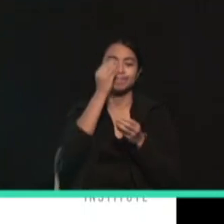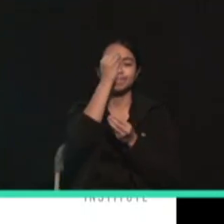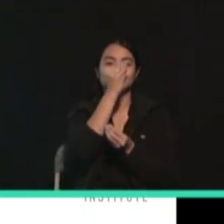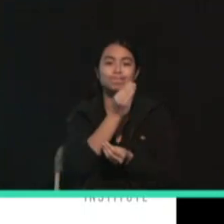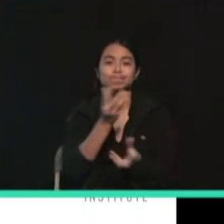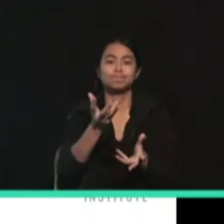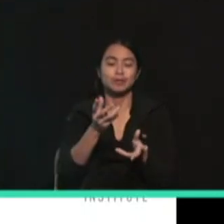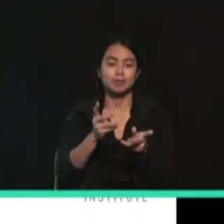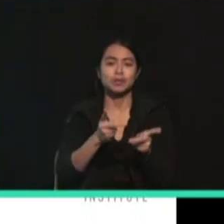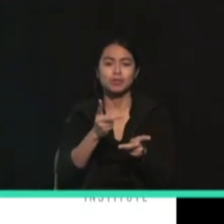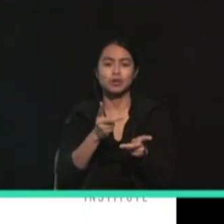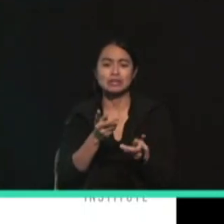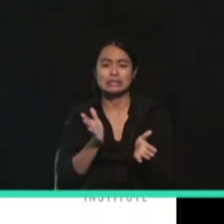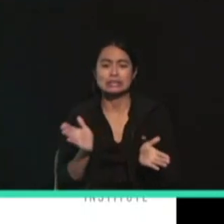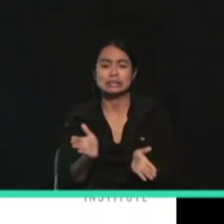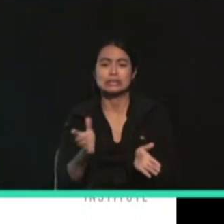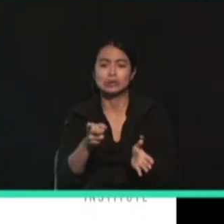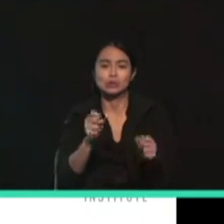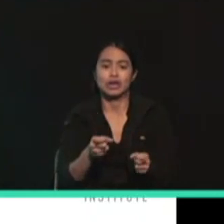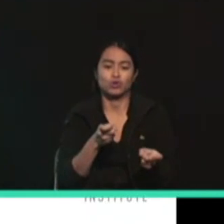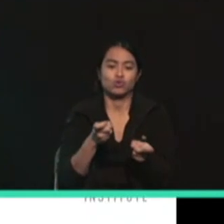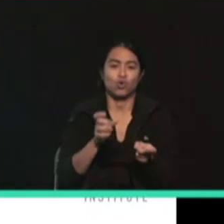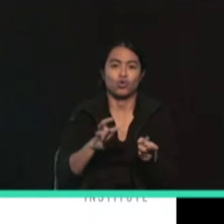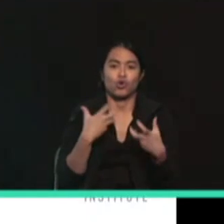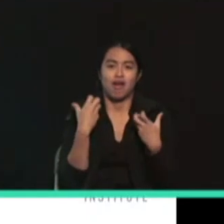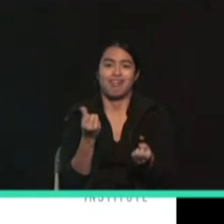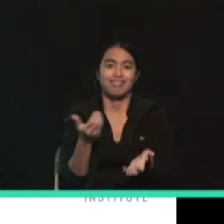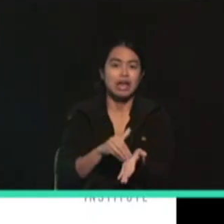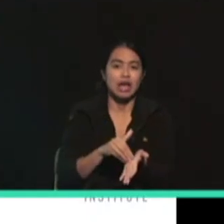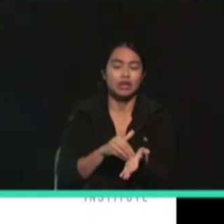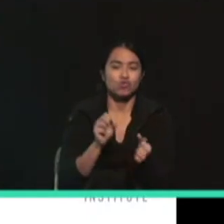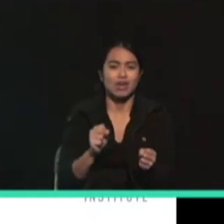health again and to live life to the full.